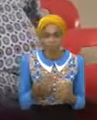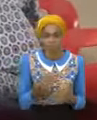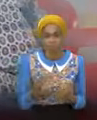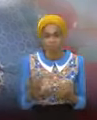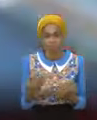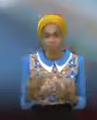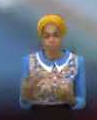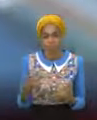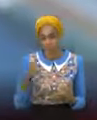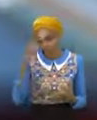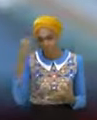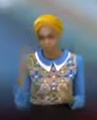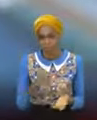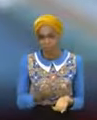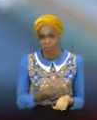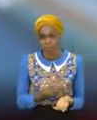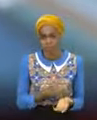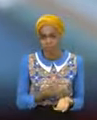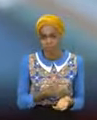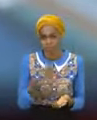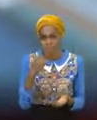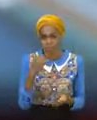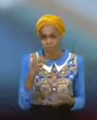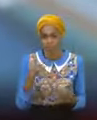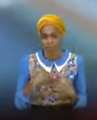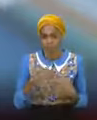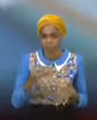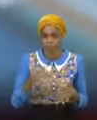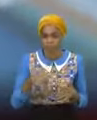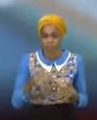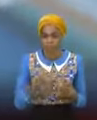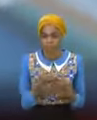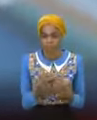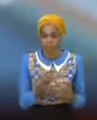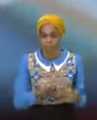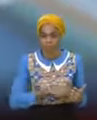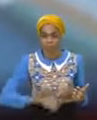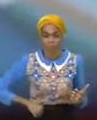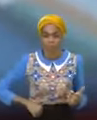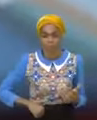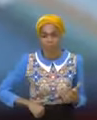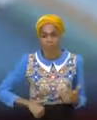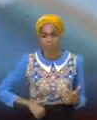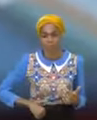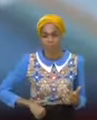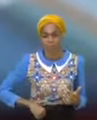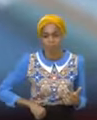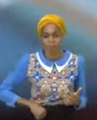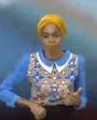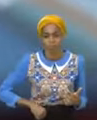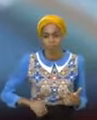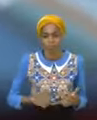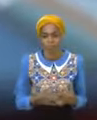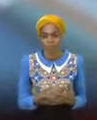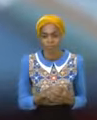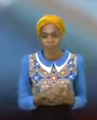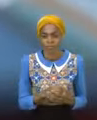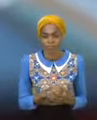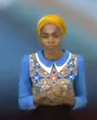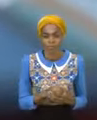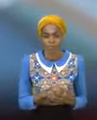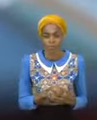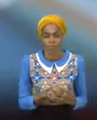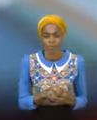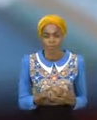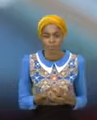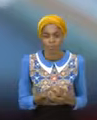said I need to go through operation. And I just know that wasn't going to be possible because I did not have the money and every other thing to support